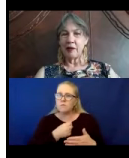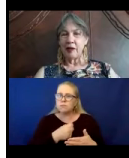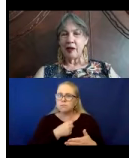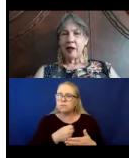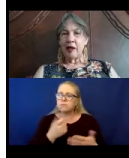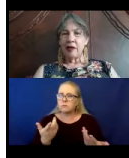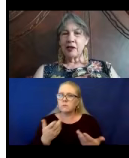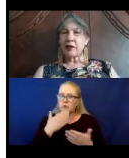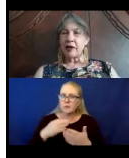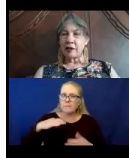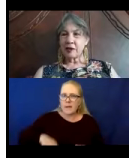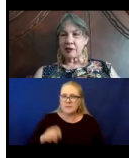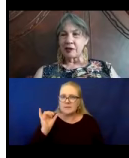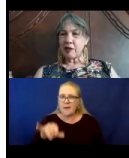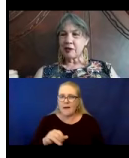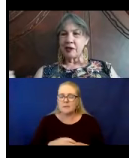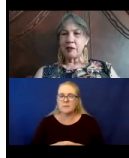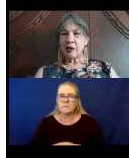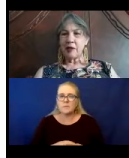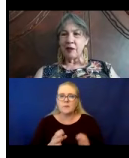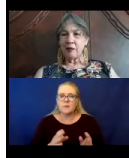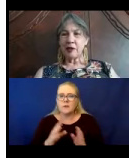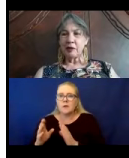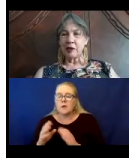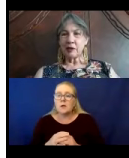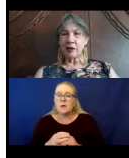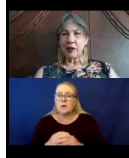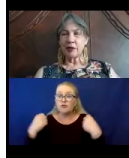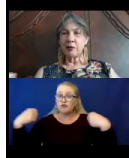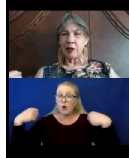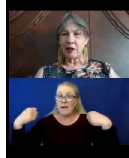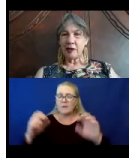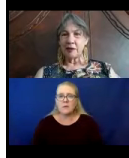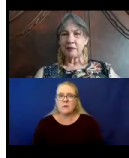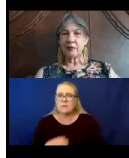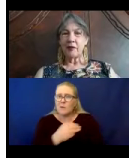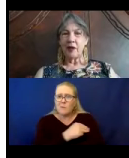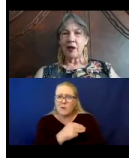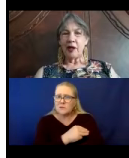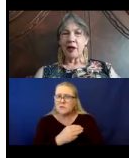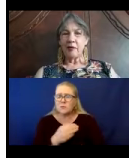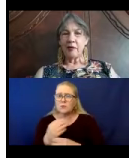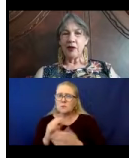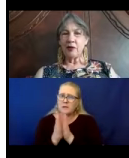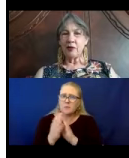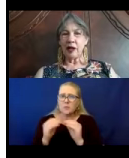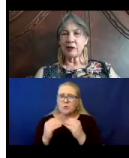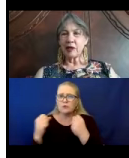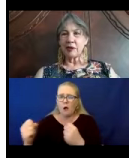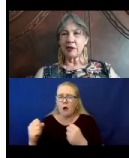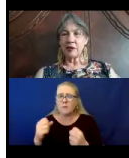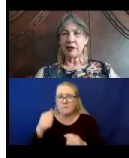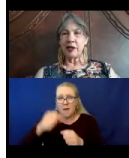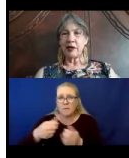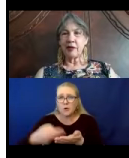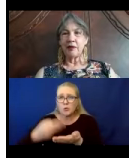that. Strength exercises can be anything that makes your muscles stronger. Soup cans. You can do